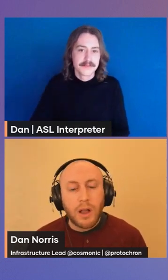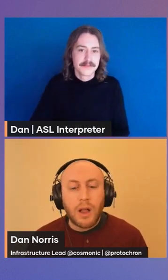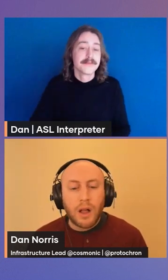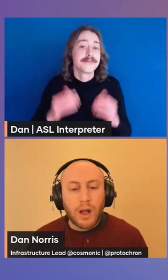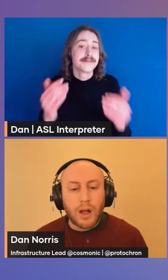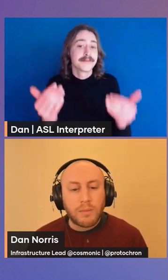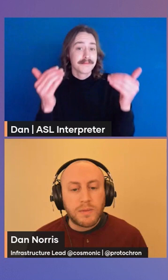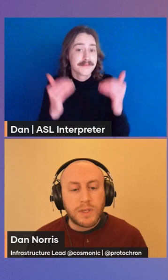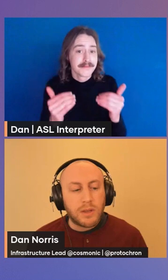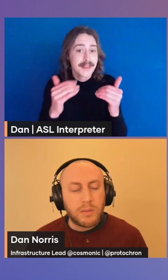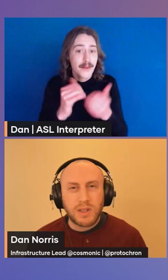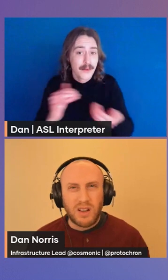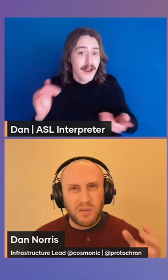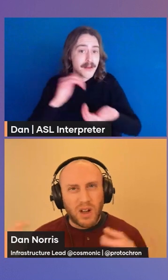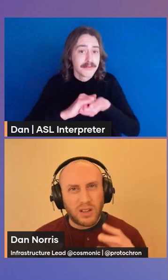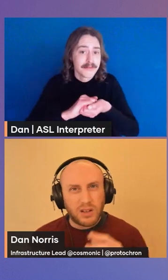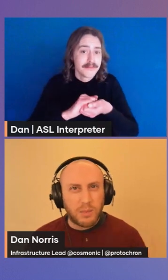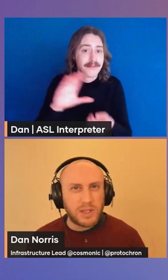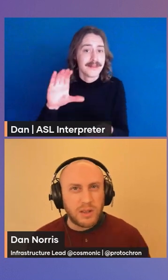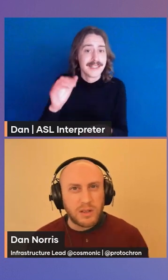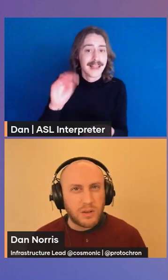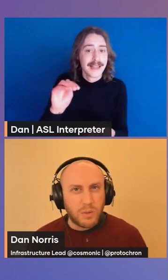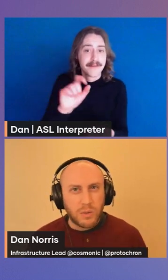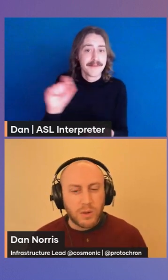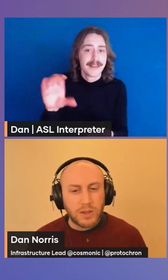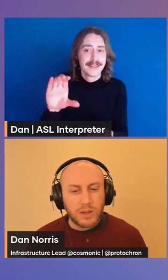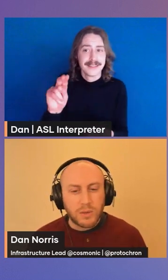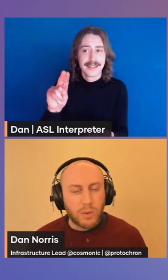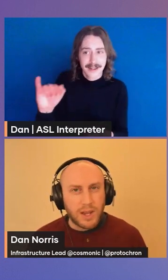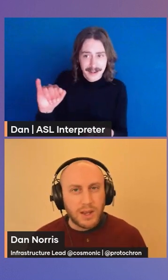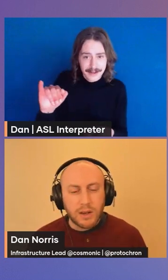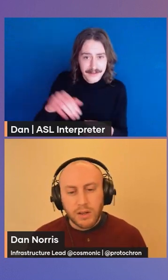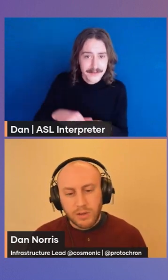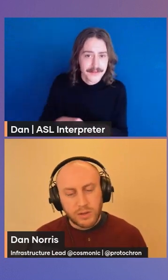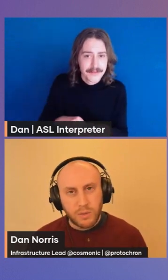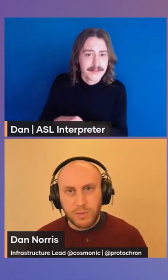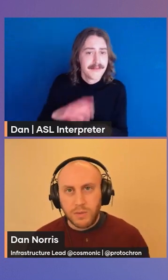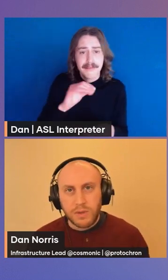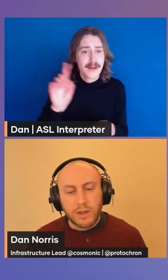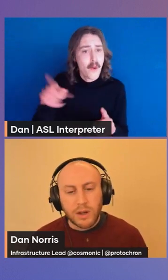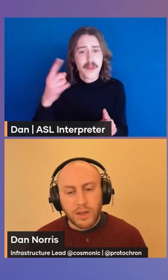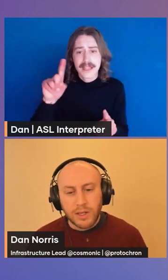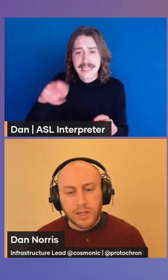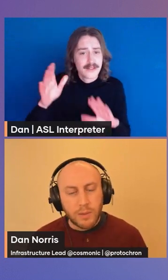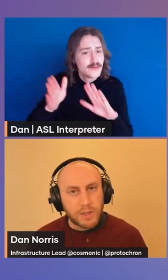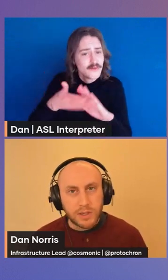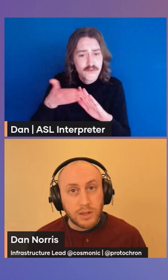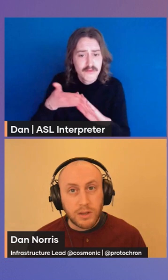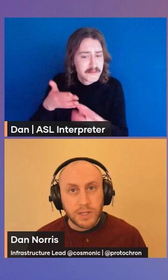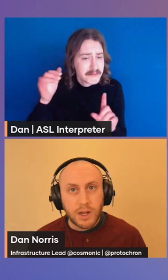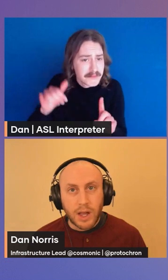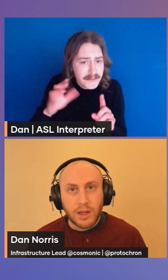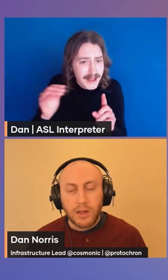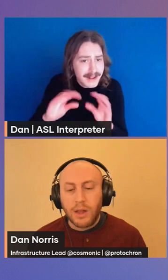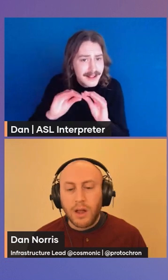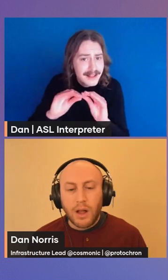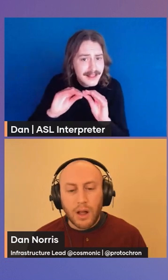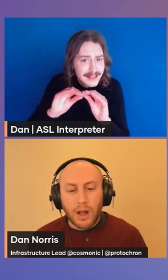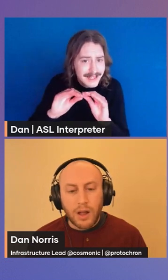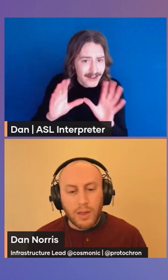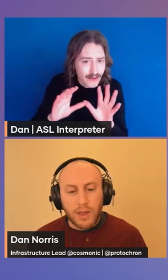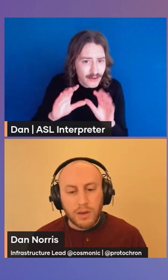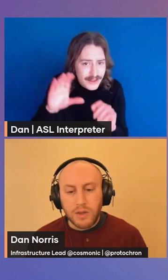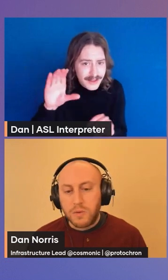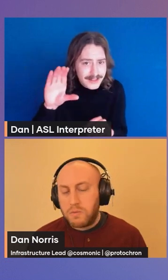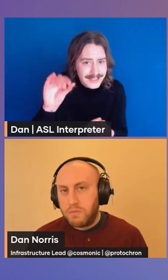together. Cilium's kind of all-encompassing, so you really only need to run it. So you declare that its type is a Cilium CNI,